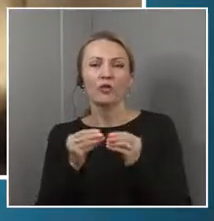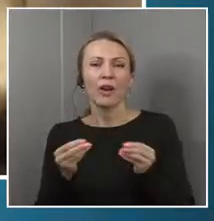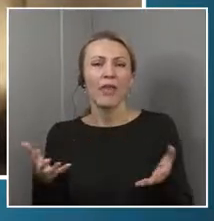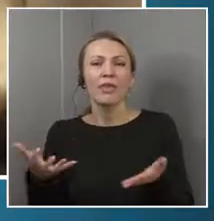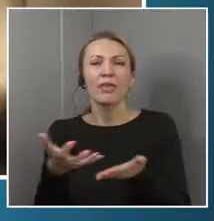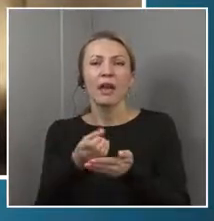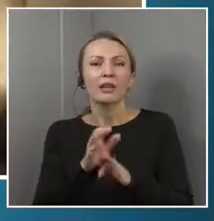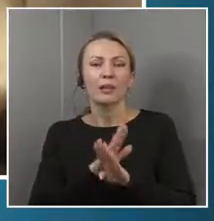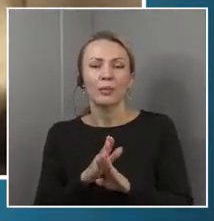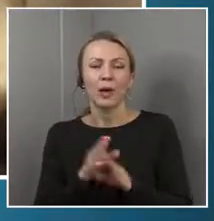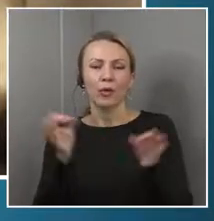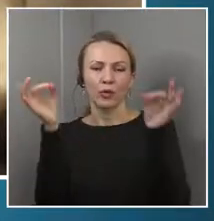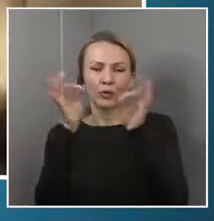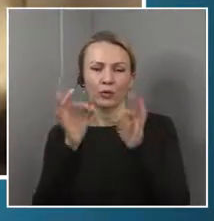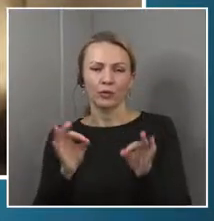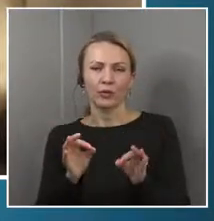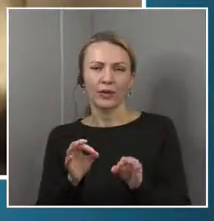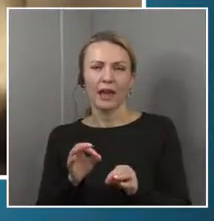comes in.